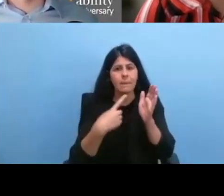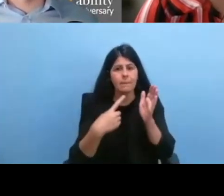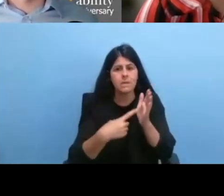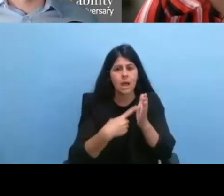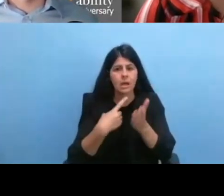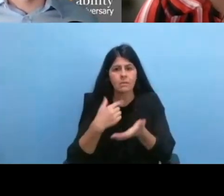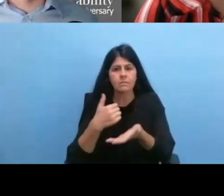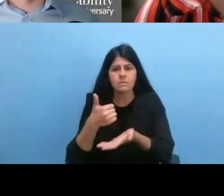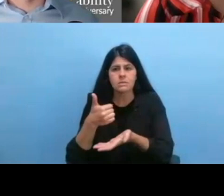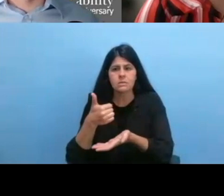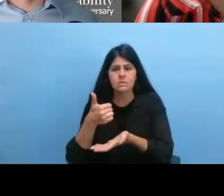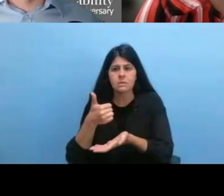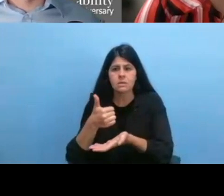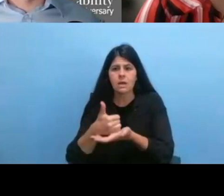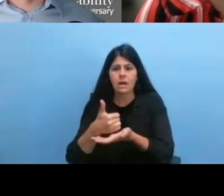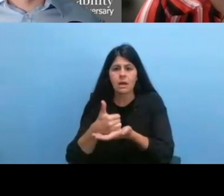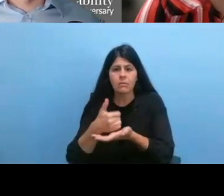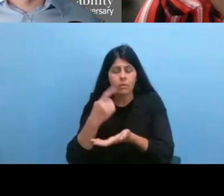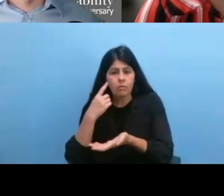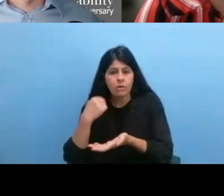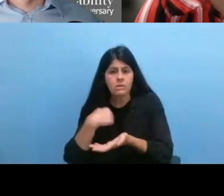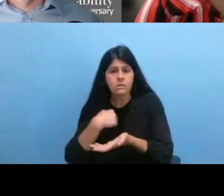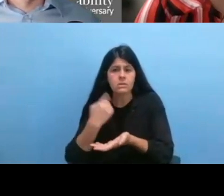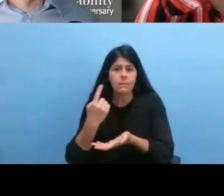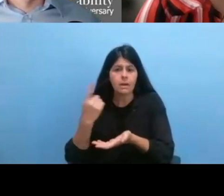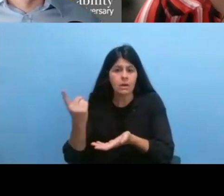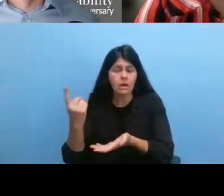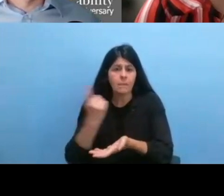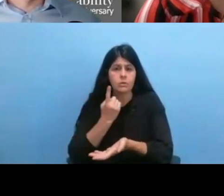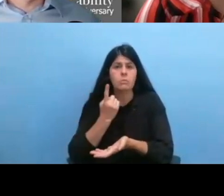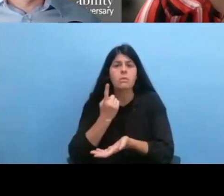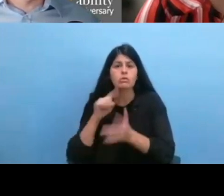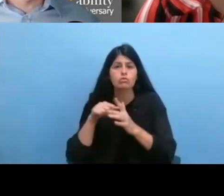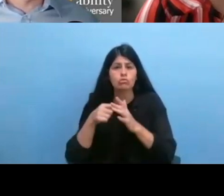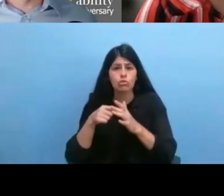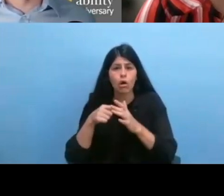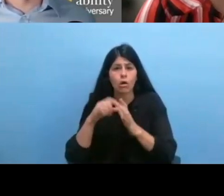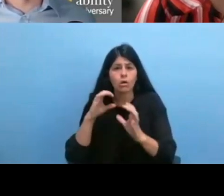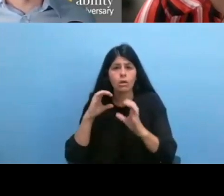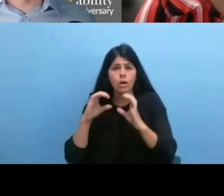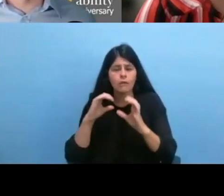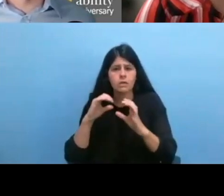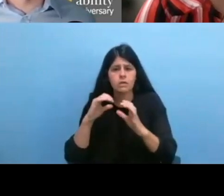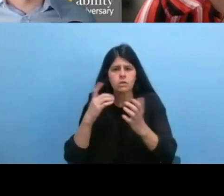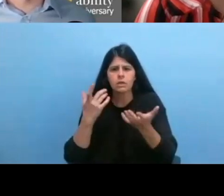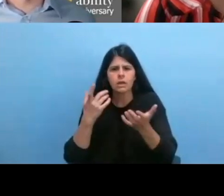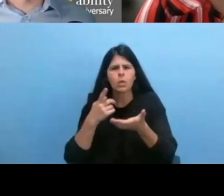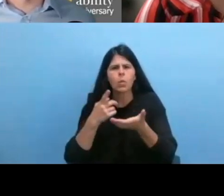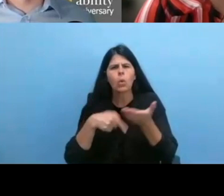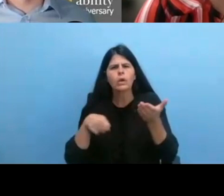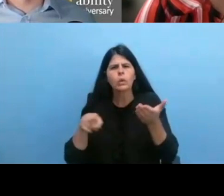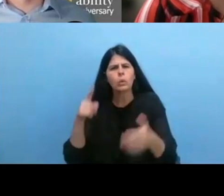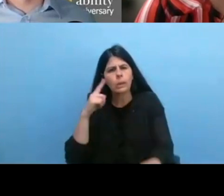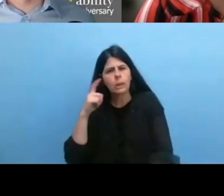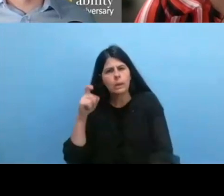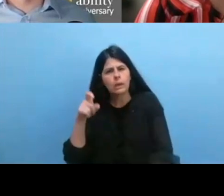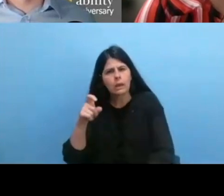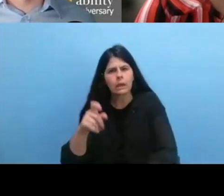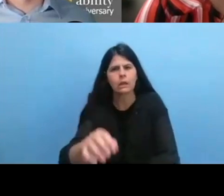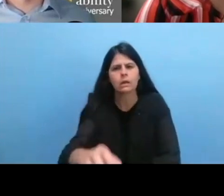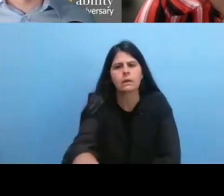for someone to come to me too, to kind of at least start the conversation, like, what is it that you think you may need? It kind